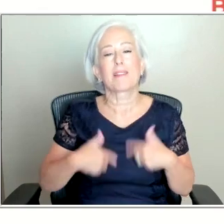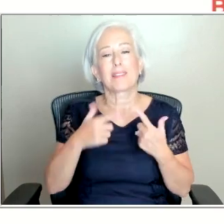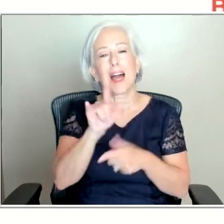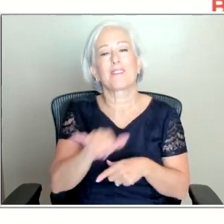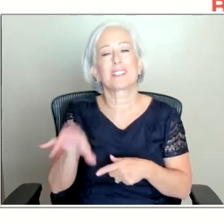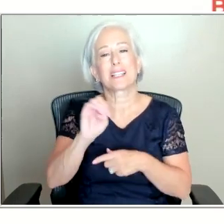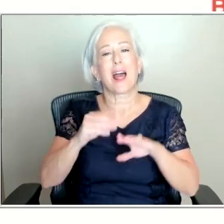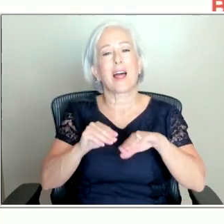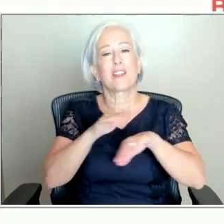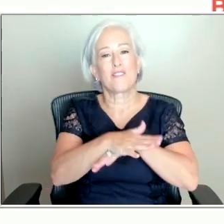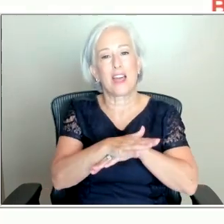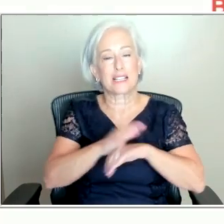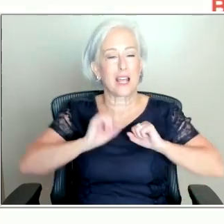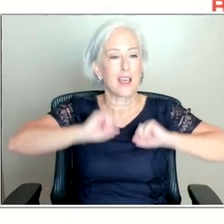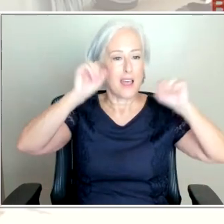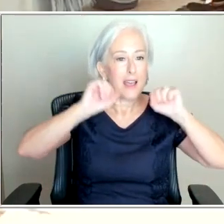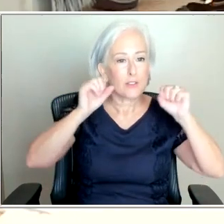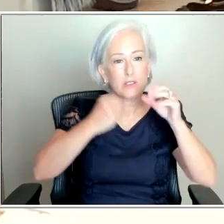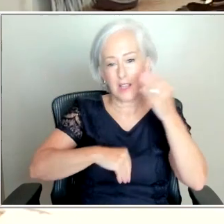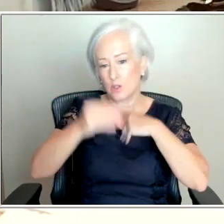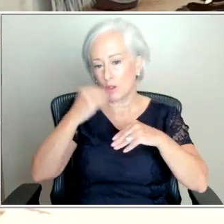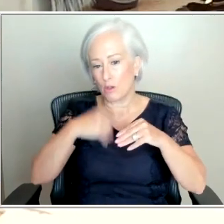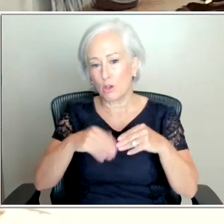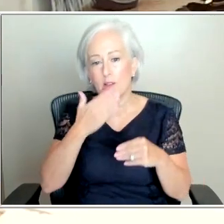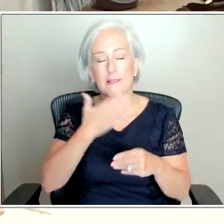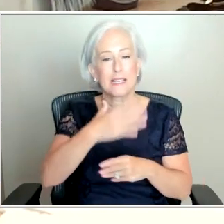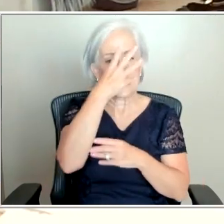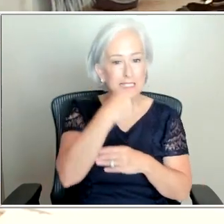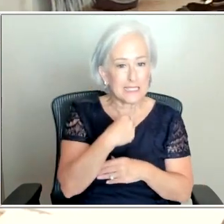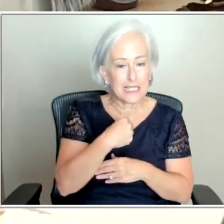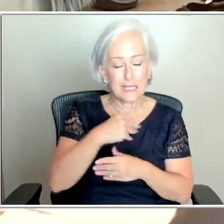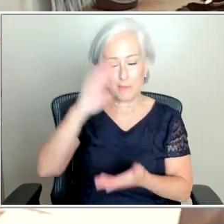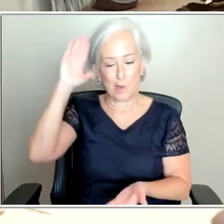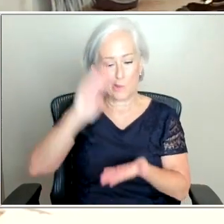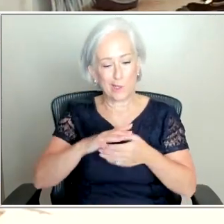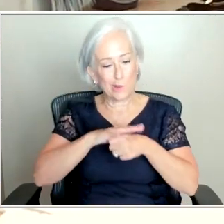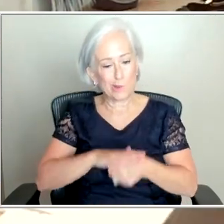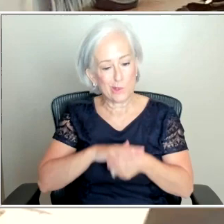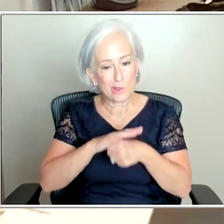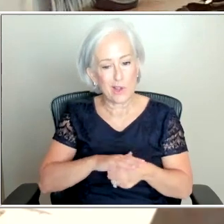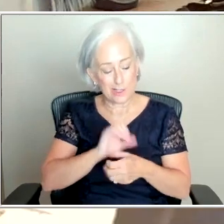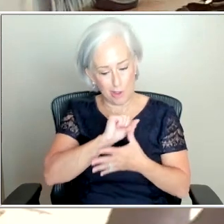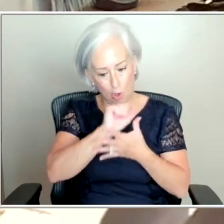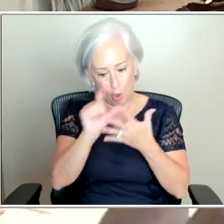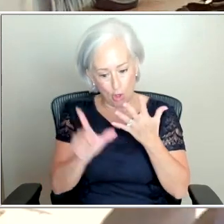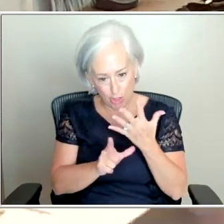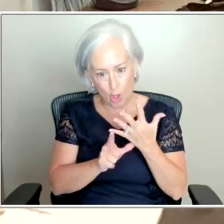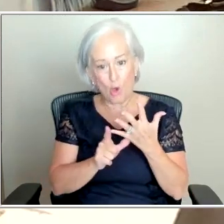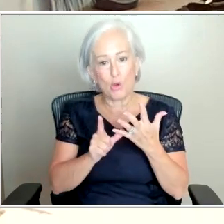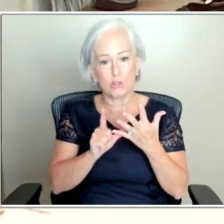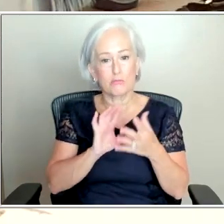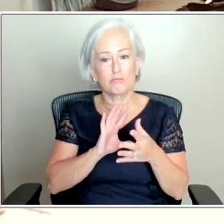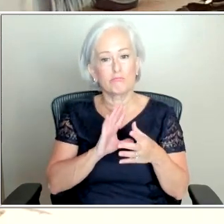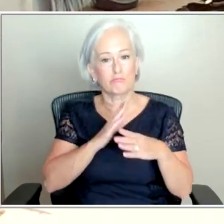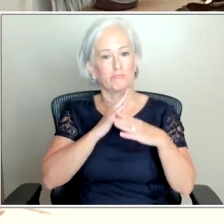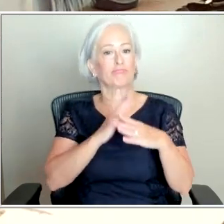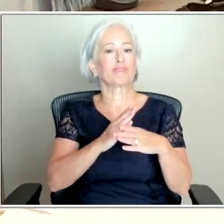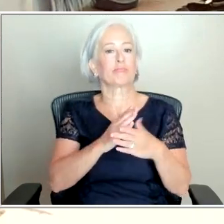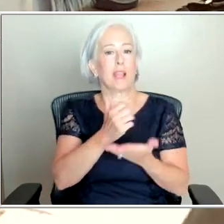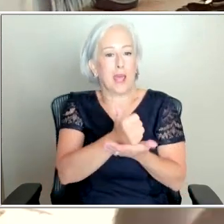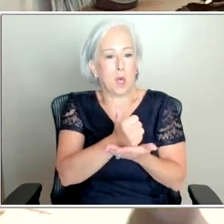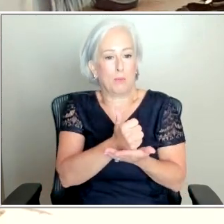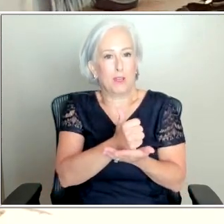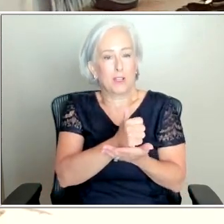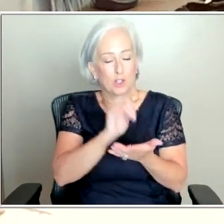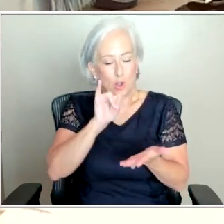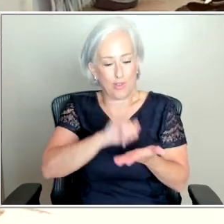that's exercise, diet, good sleep, stress reduction, those types of things. And we really try to package it up, we put it in a book, and then